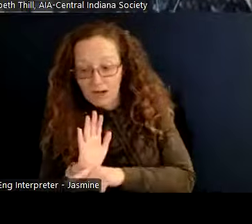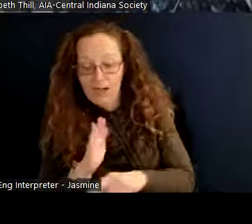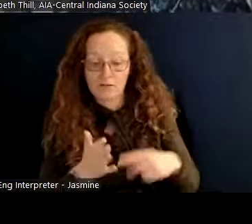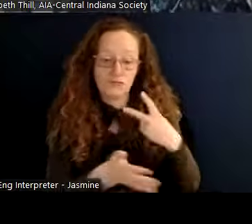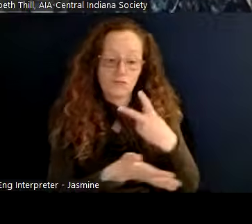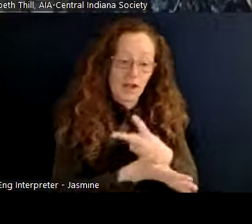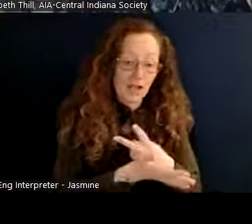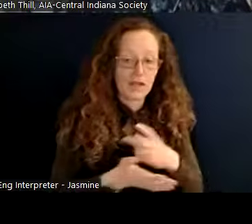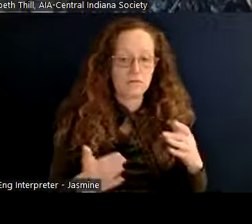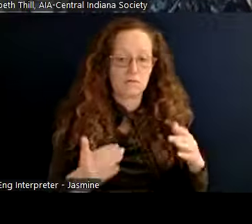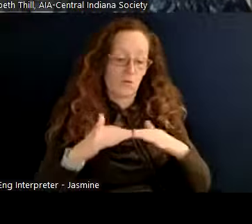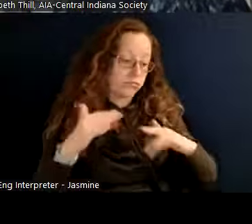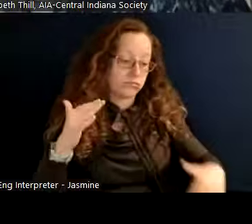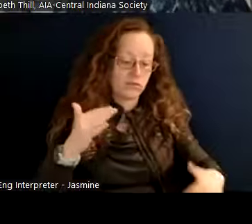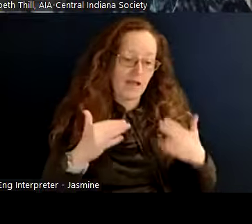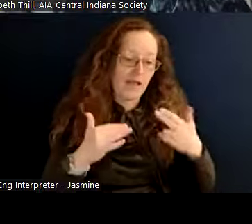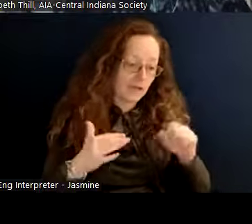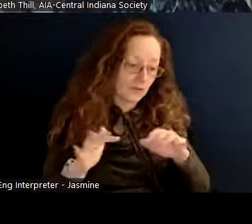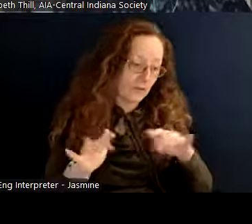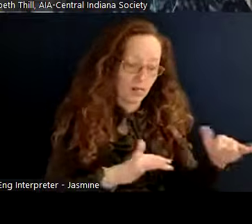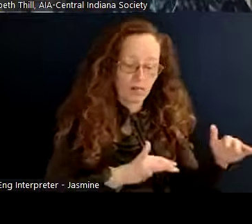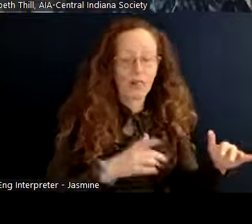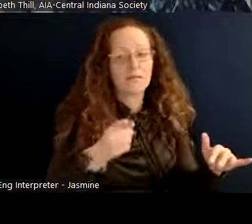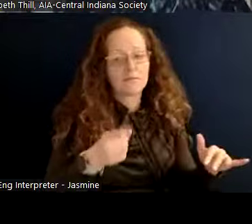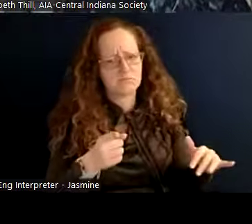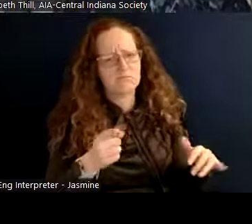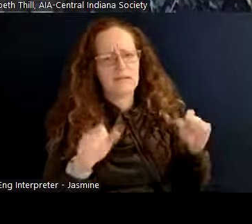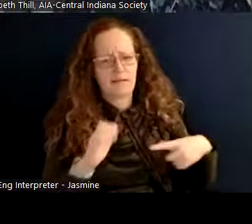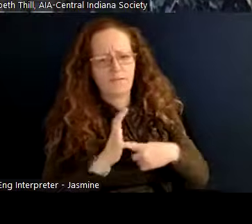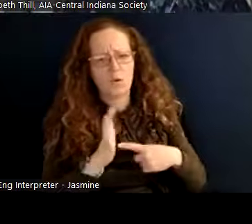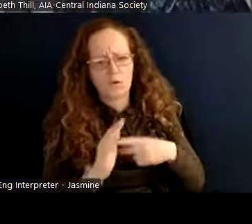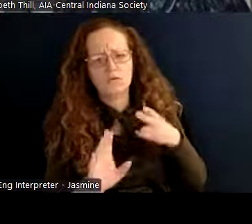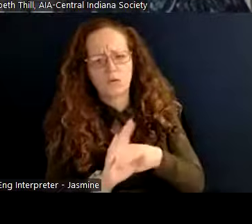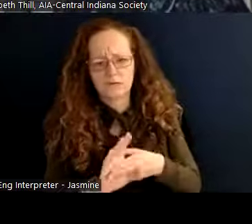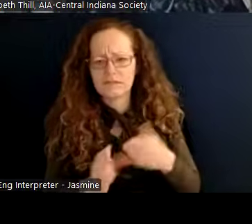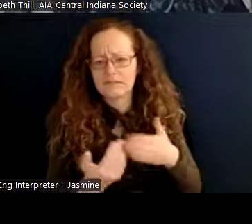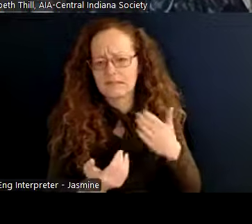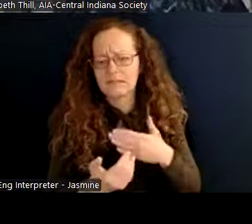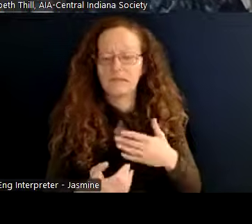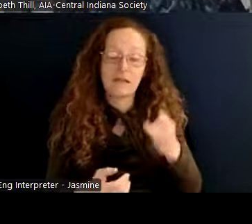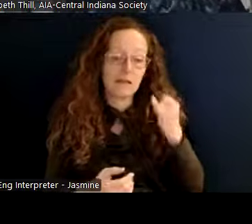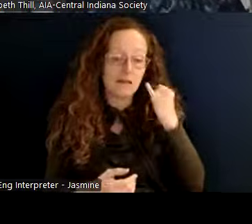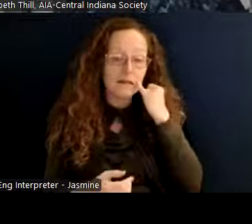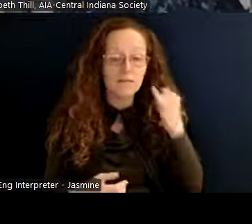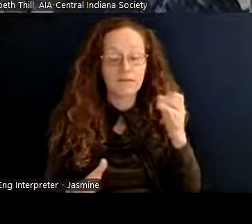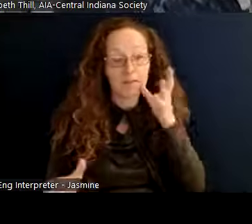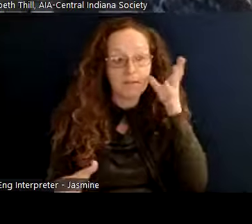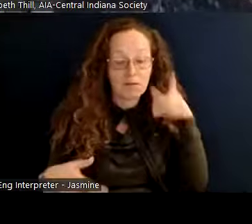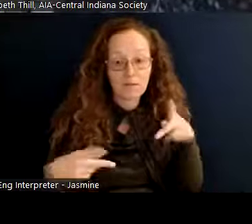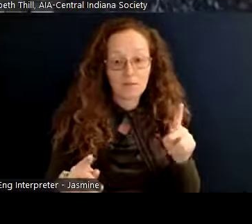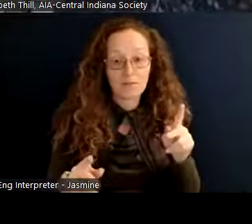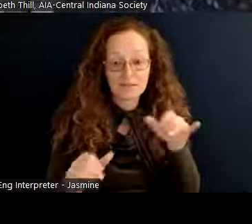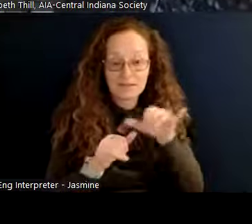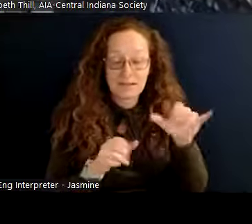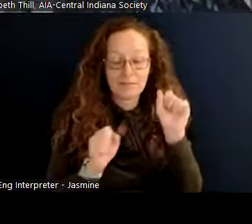if your parents are letting you stay up this late. Why might you join besides just to